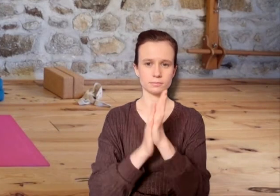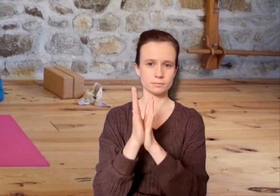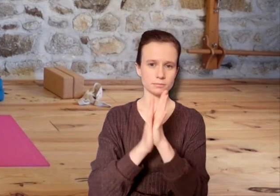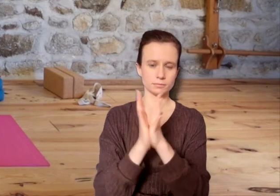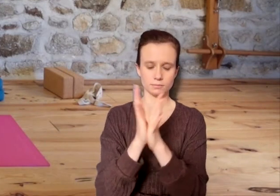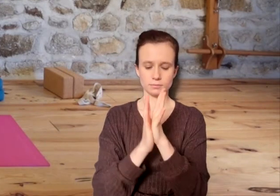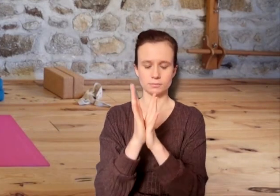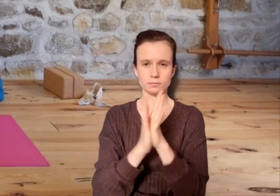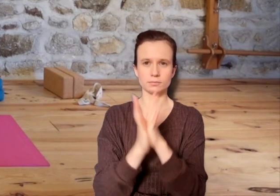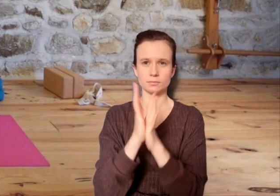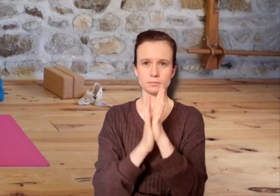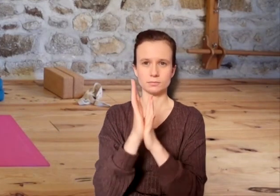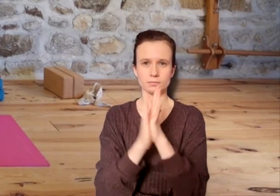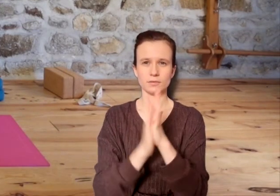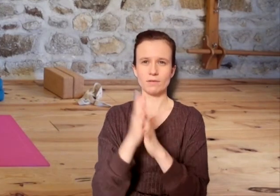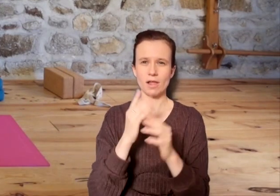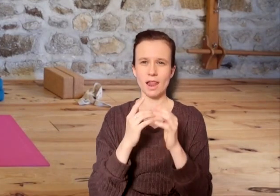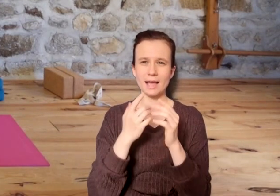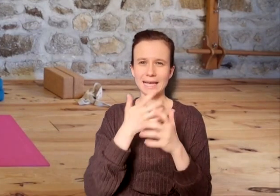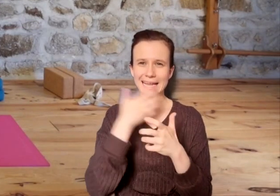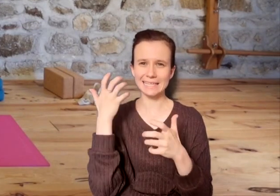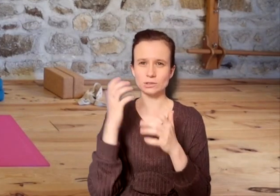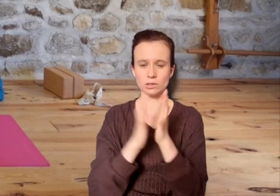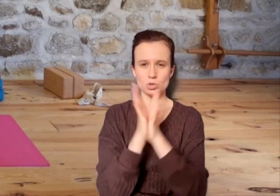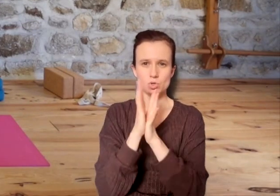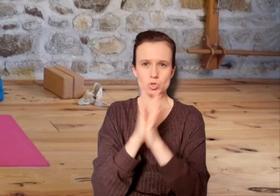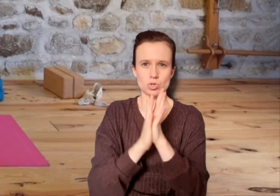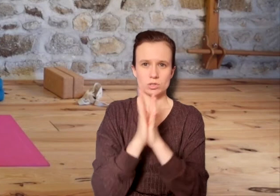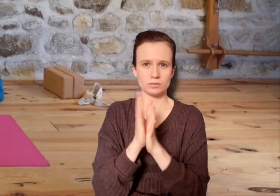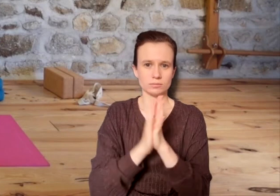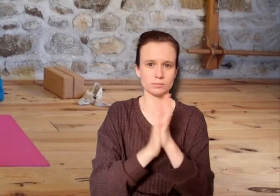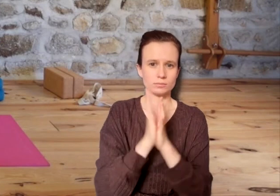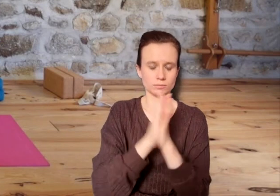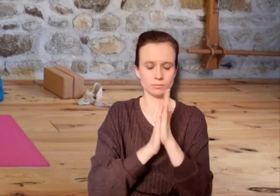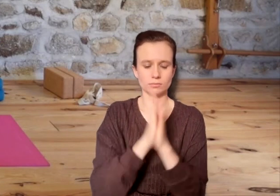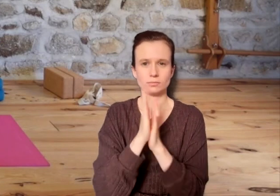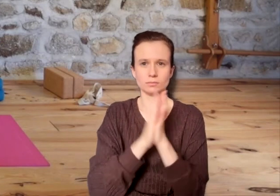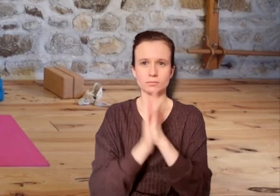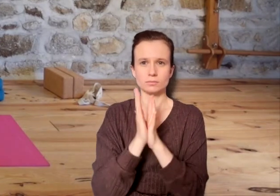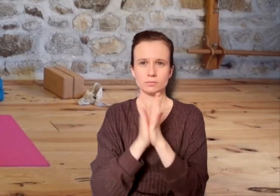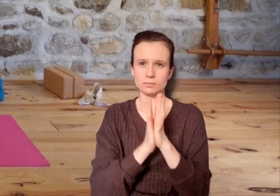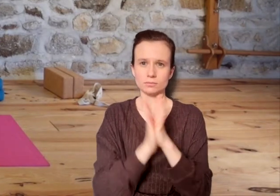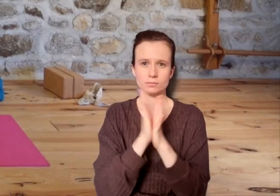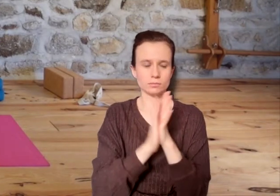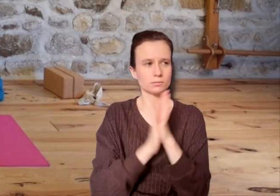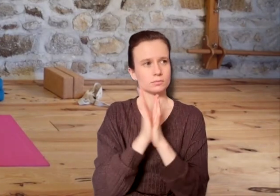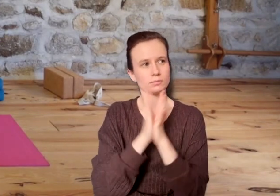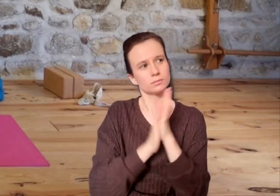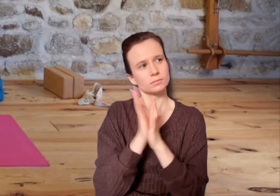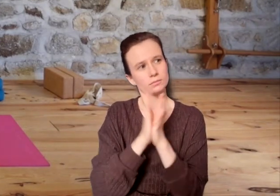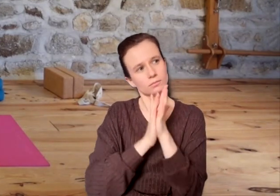From there, we're just going to rub those palms together. We're going to create a bit of friction heat on the hands.